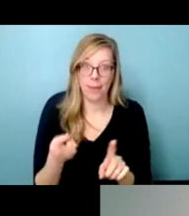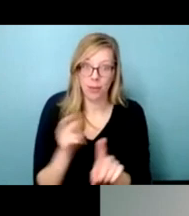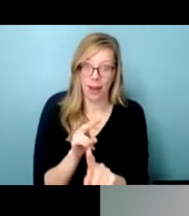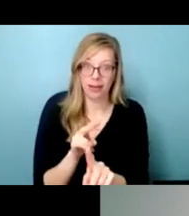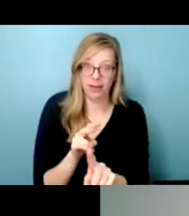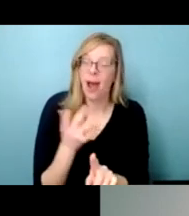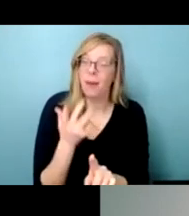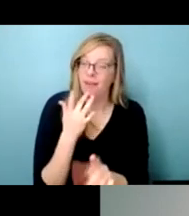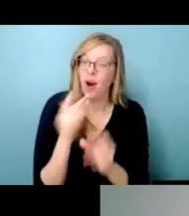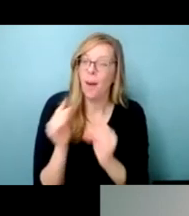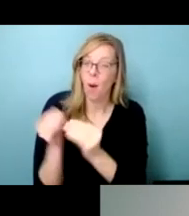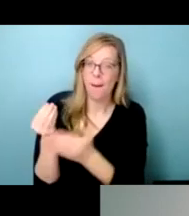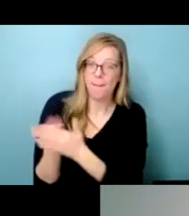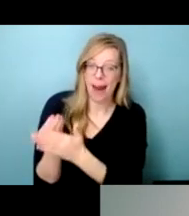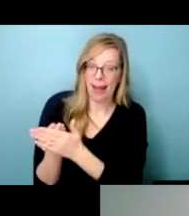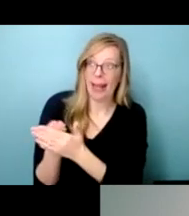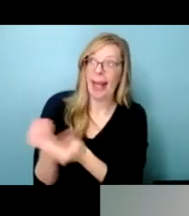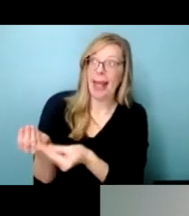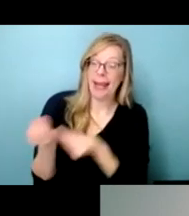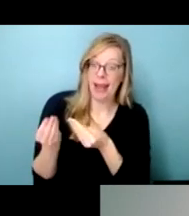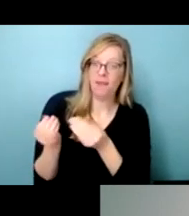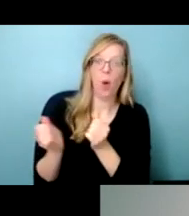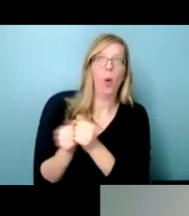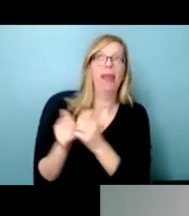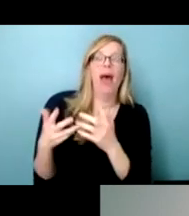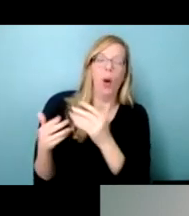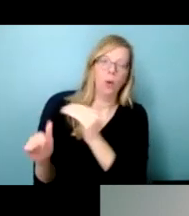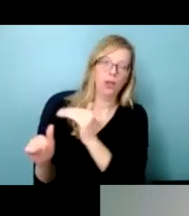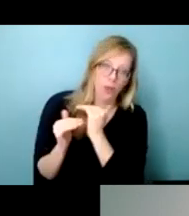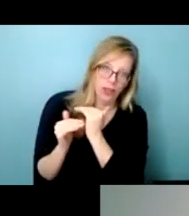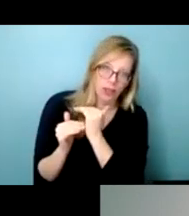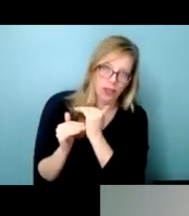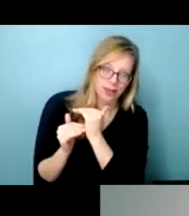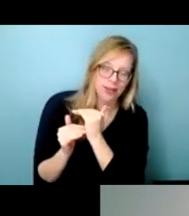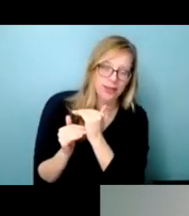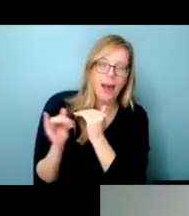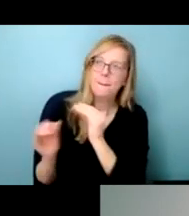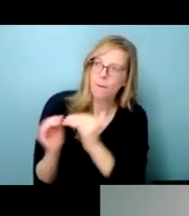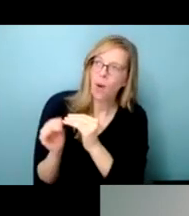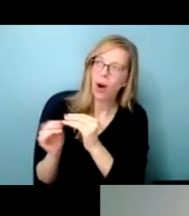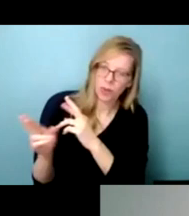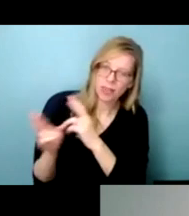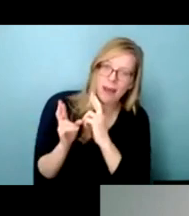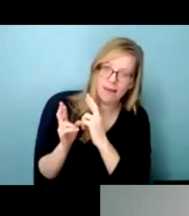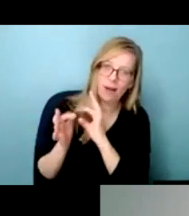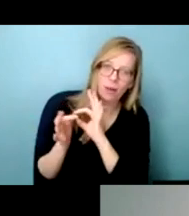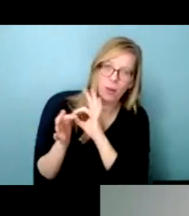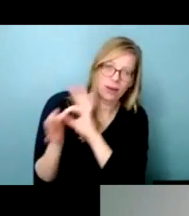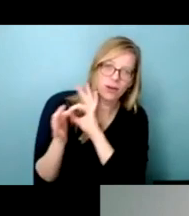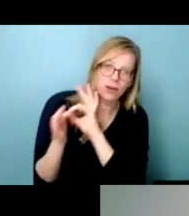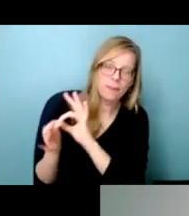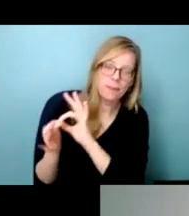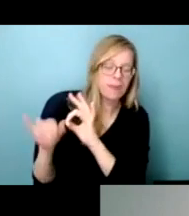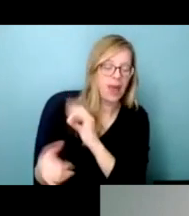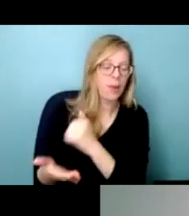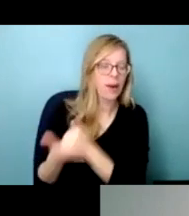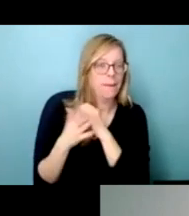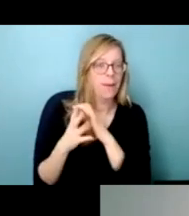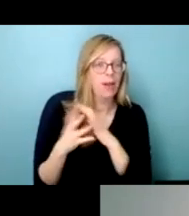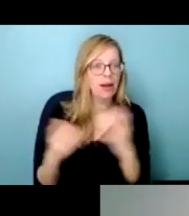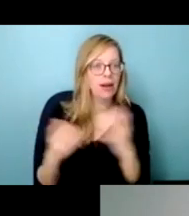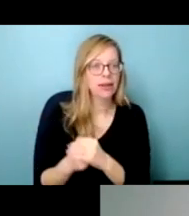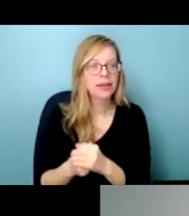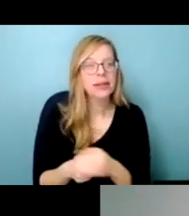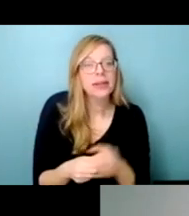to be available and more of this, you know, mutually beneficial, respectful relationships, I think would definitely go a long way. And I want to